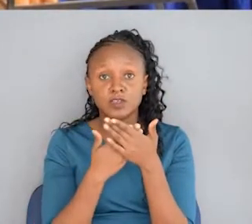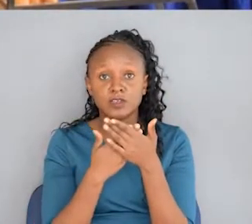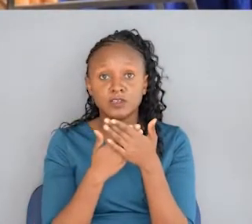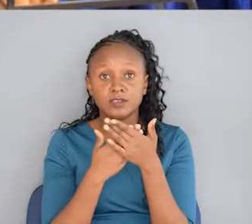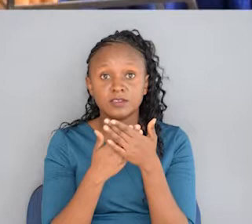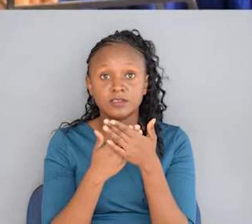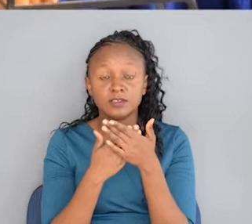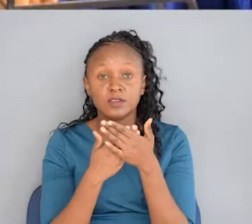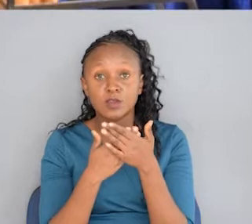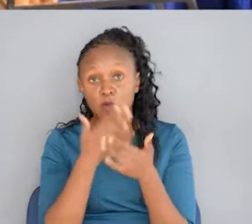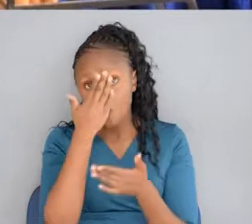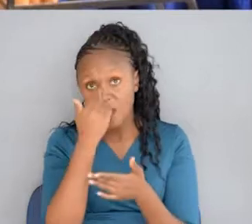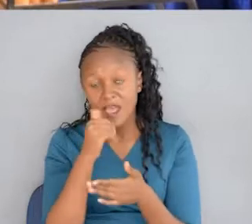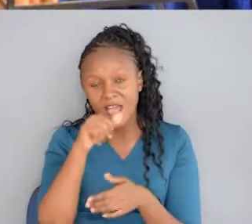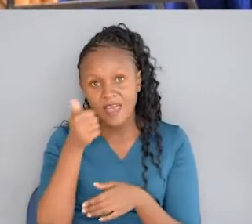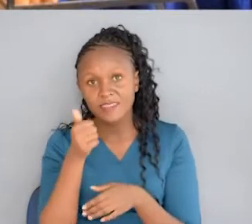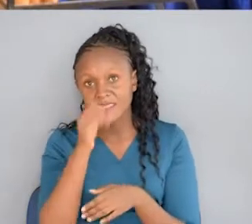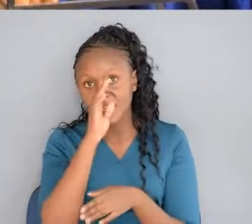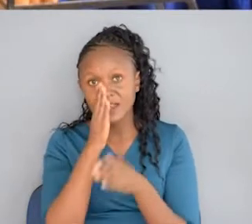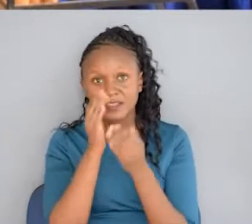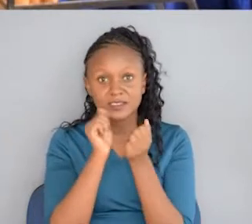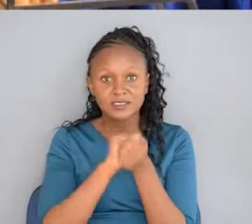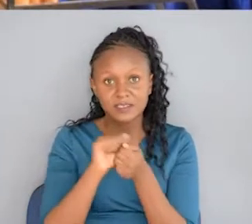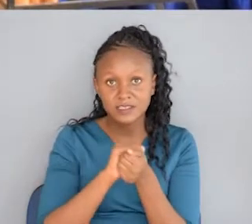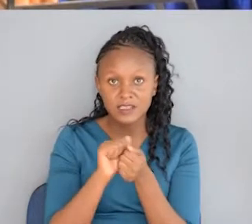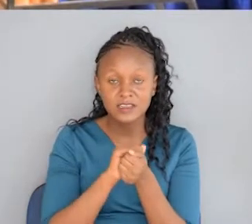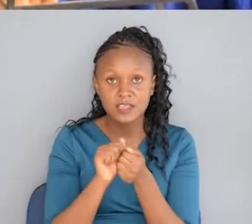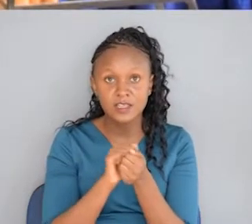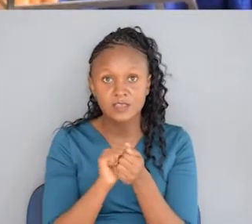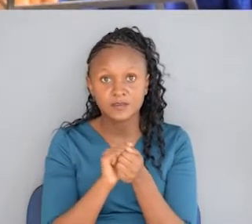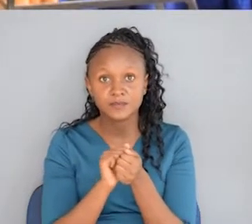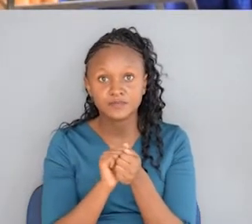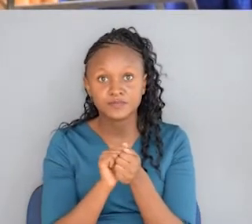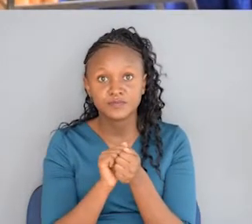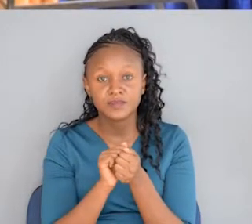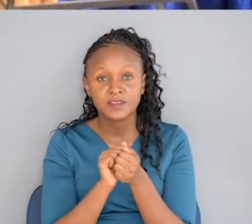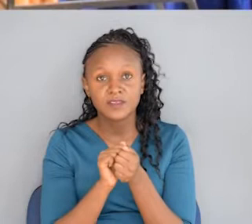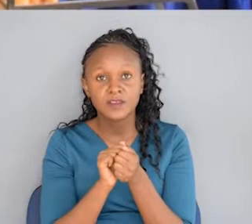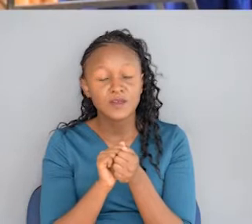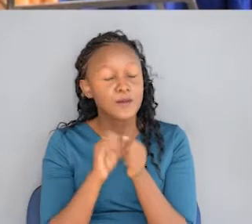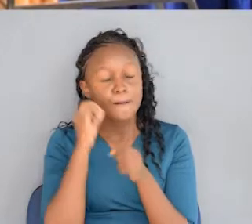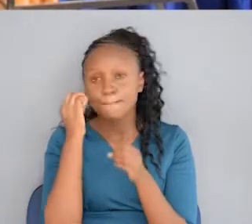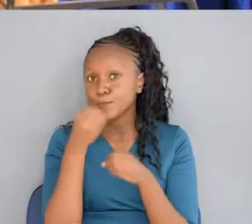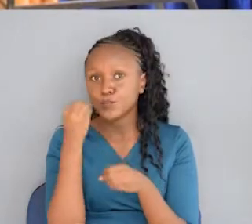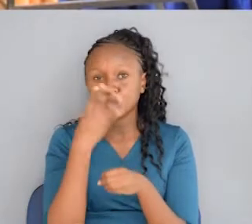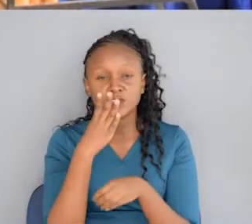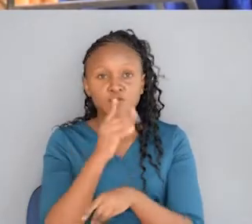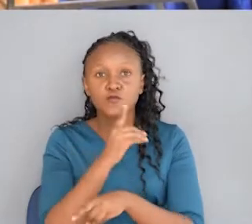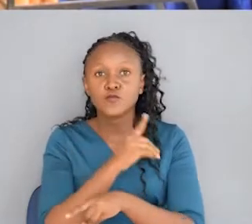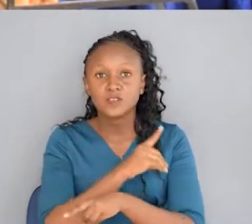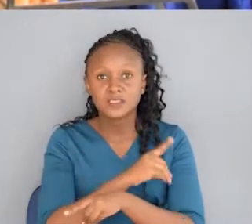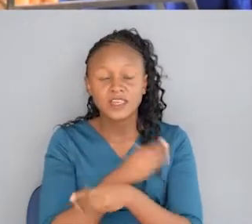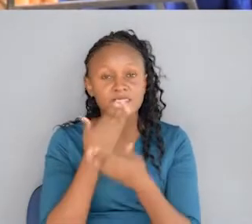Saturday during their special day. And we like, it was very colorful, and we'd like to thank you also for just being part of